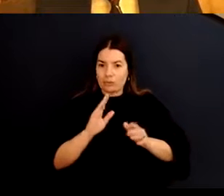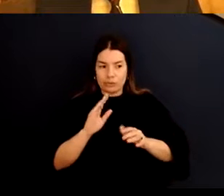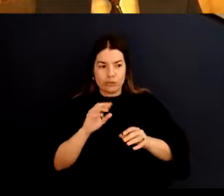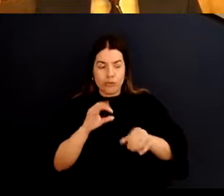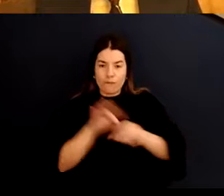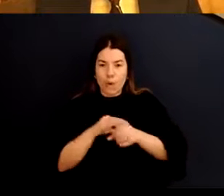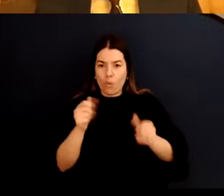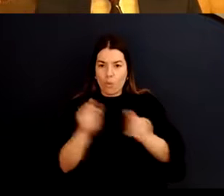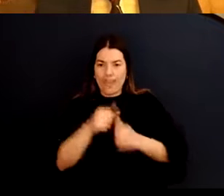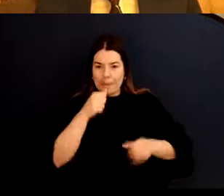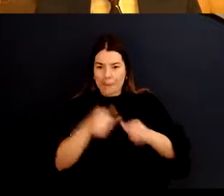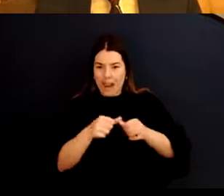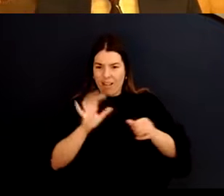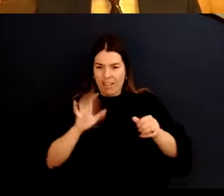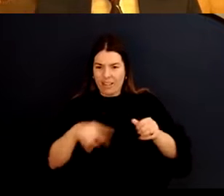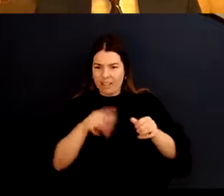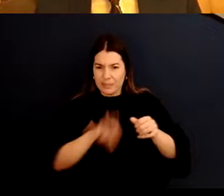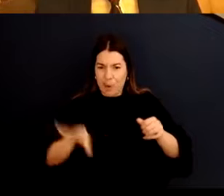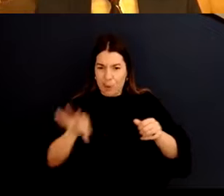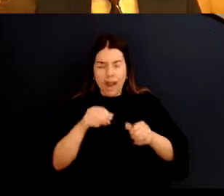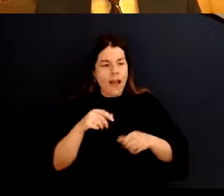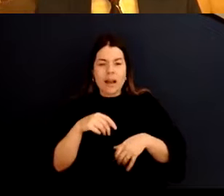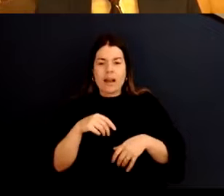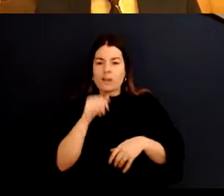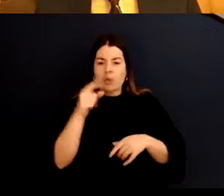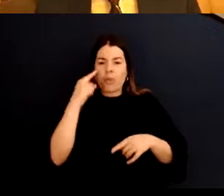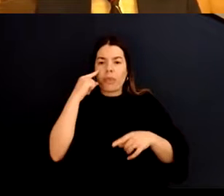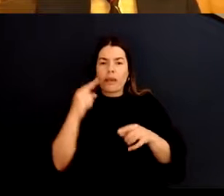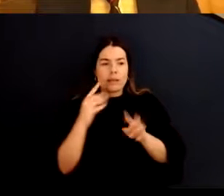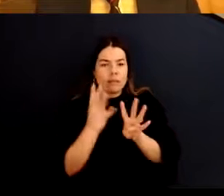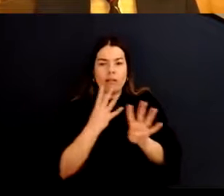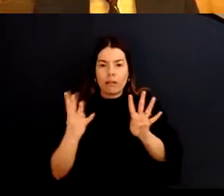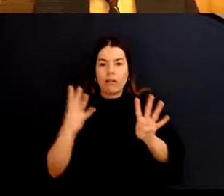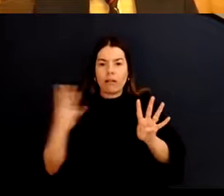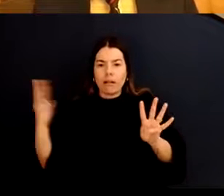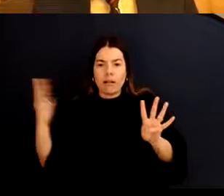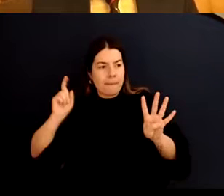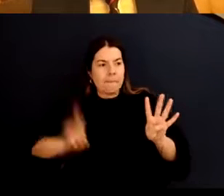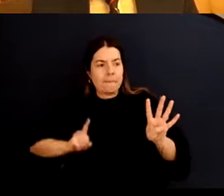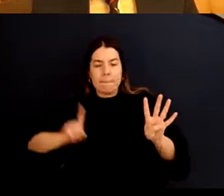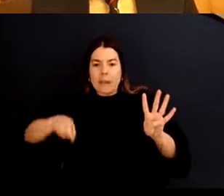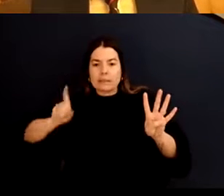disabilities should be made to have to come down and wait in line when we have other options available.